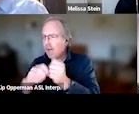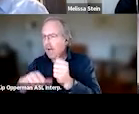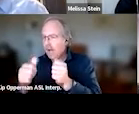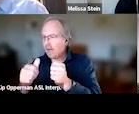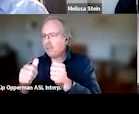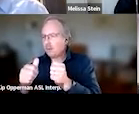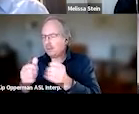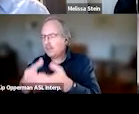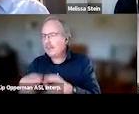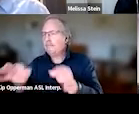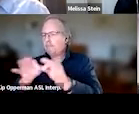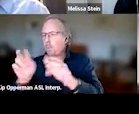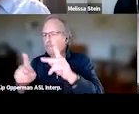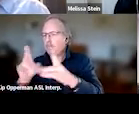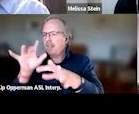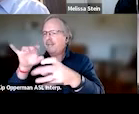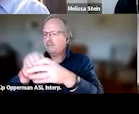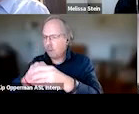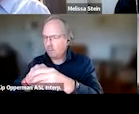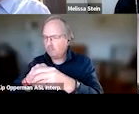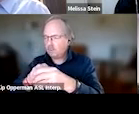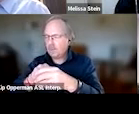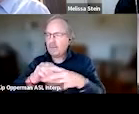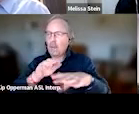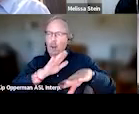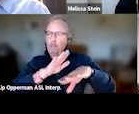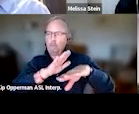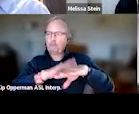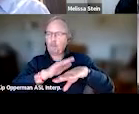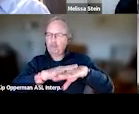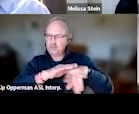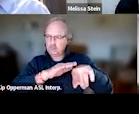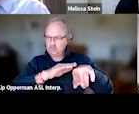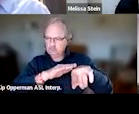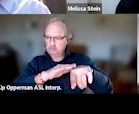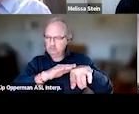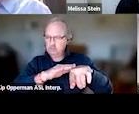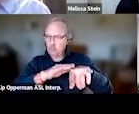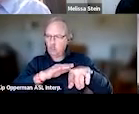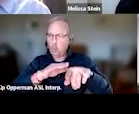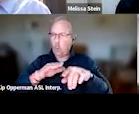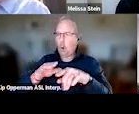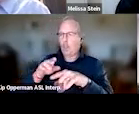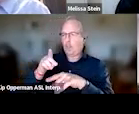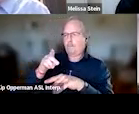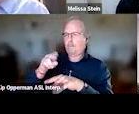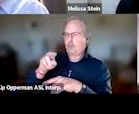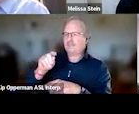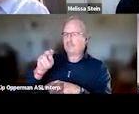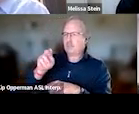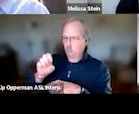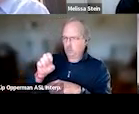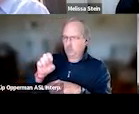stakeholders, whether that's probation, whether that's the Prosecutors Association, public defenders,